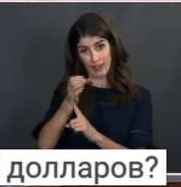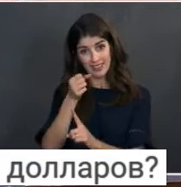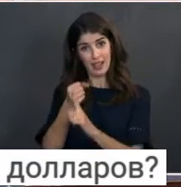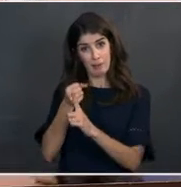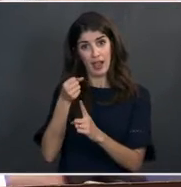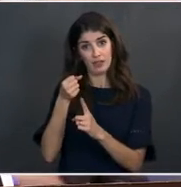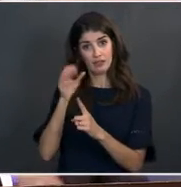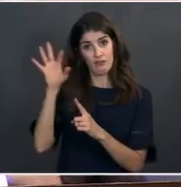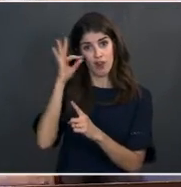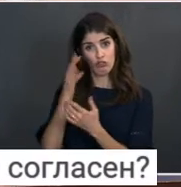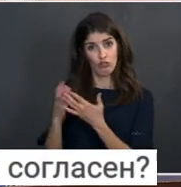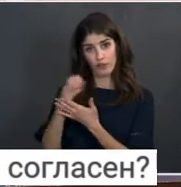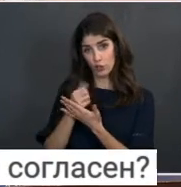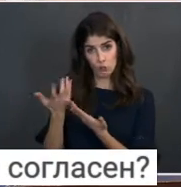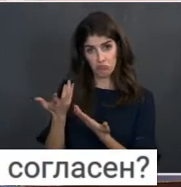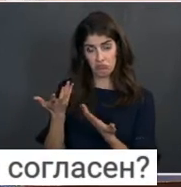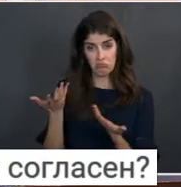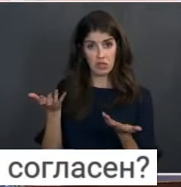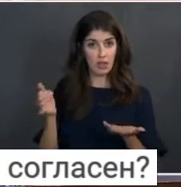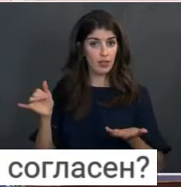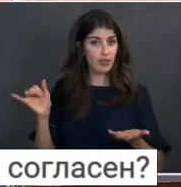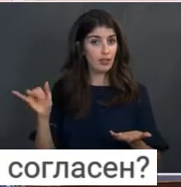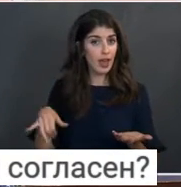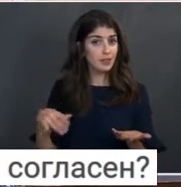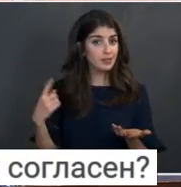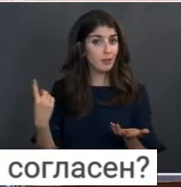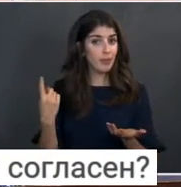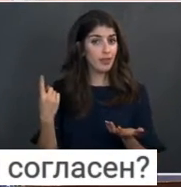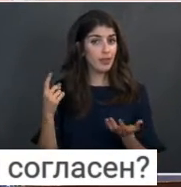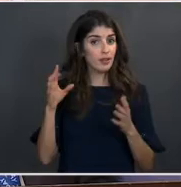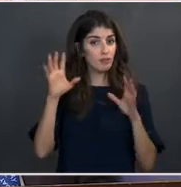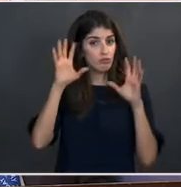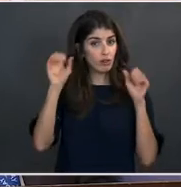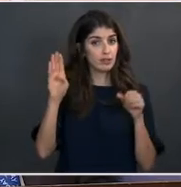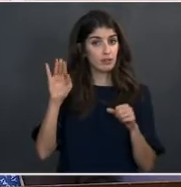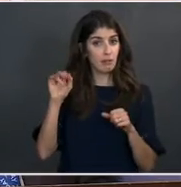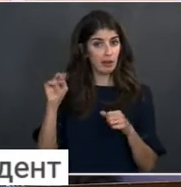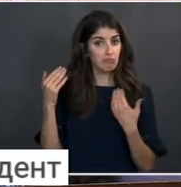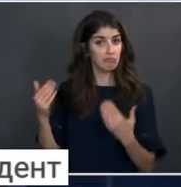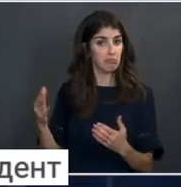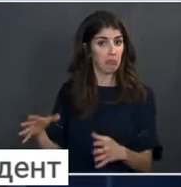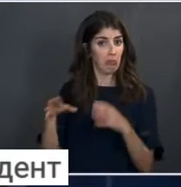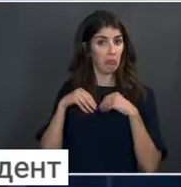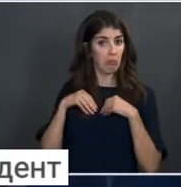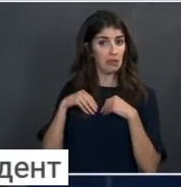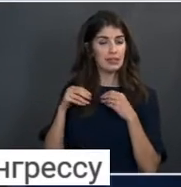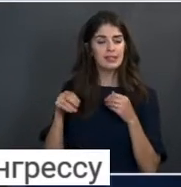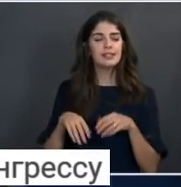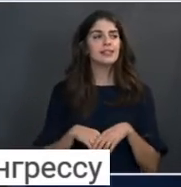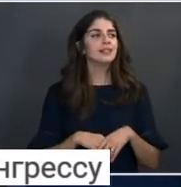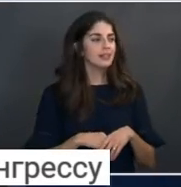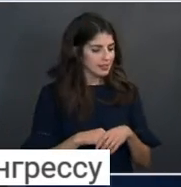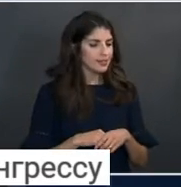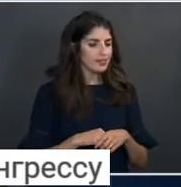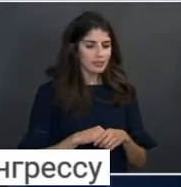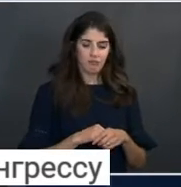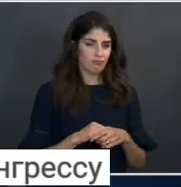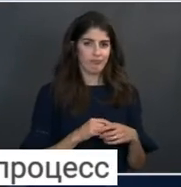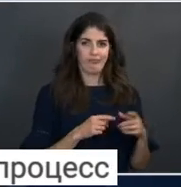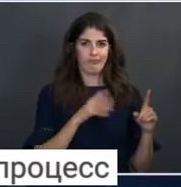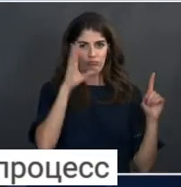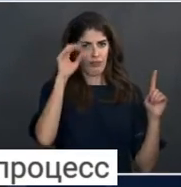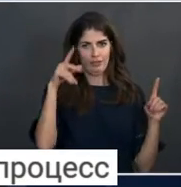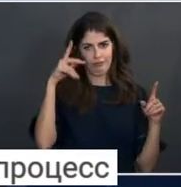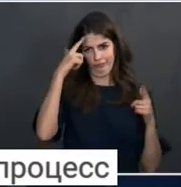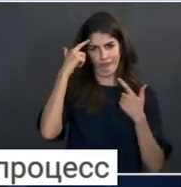$15 minimum wage? Is that something that President Biden is okay with? Well, the president is going to leave it to